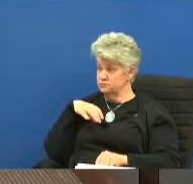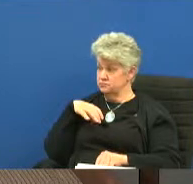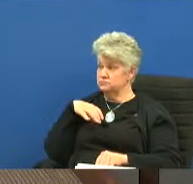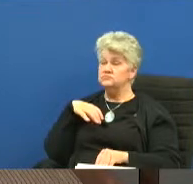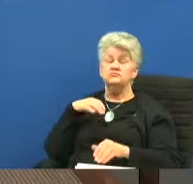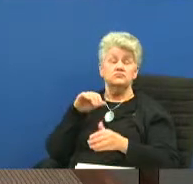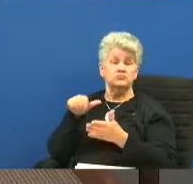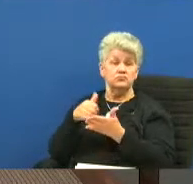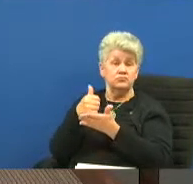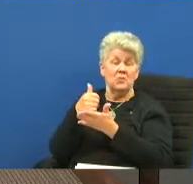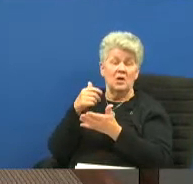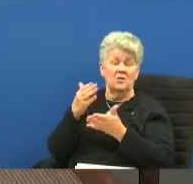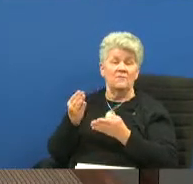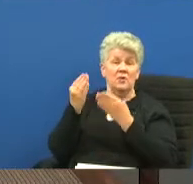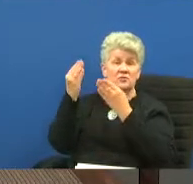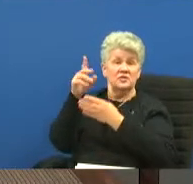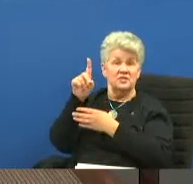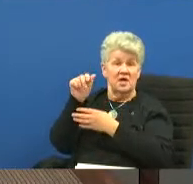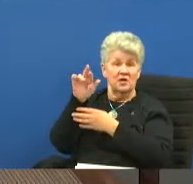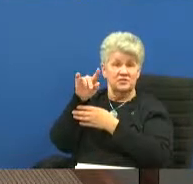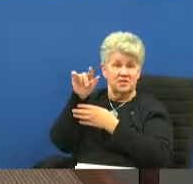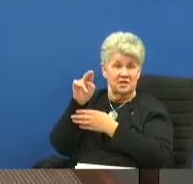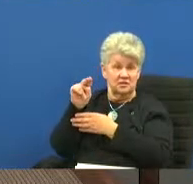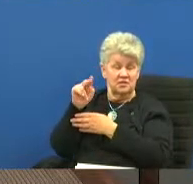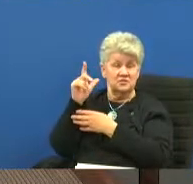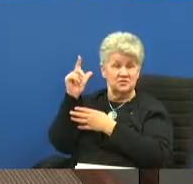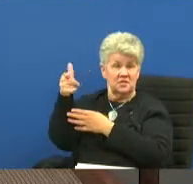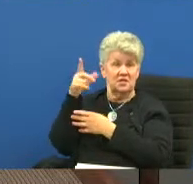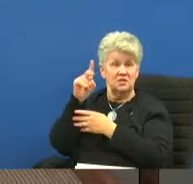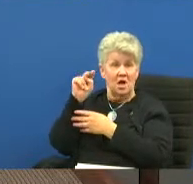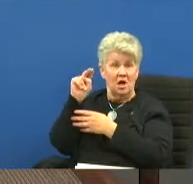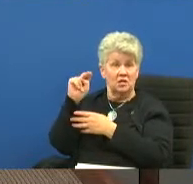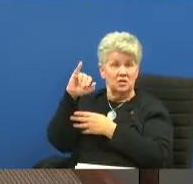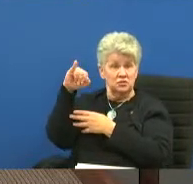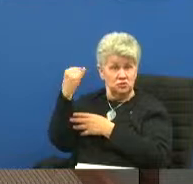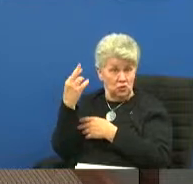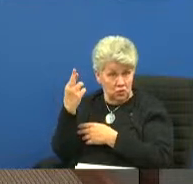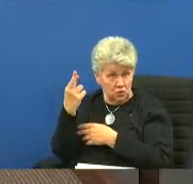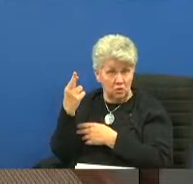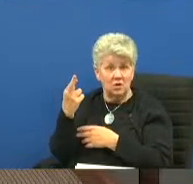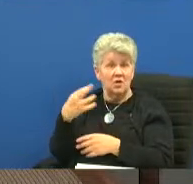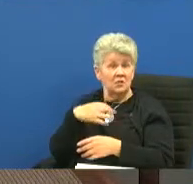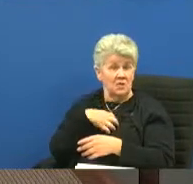Motion to approve by Councilwoman Darazan, second by Councilman Dunn Jr. Any opposition?